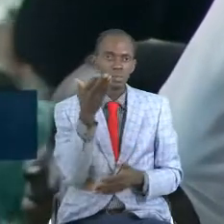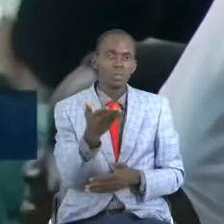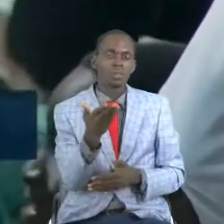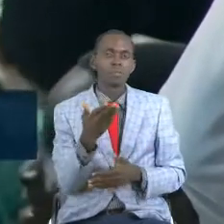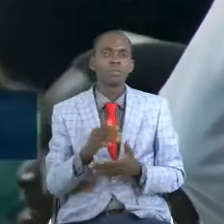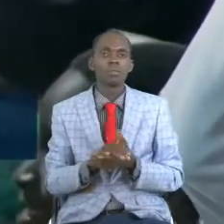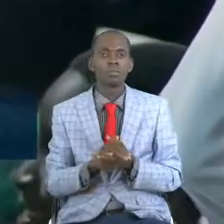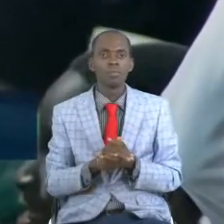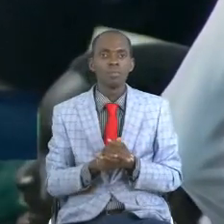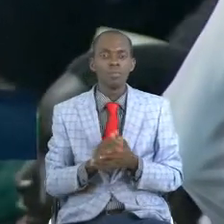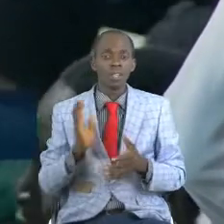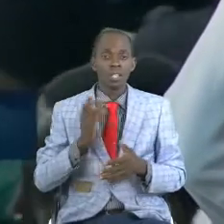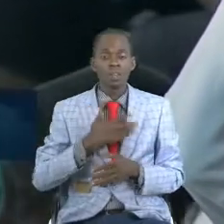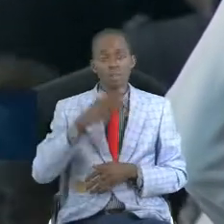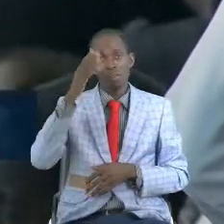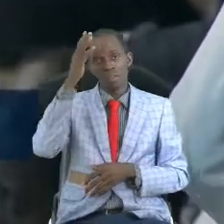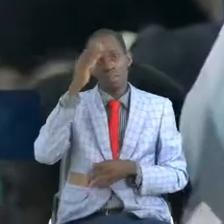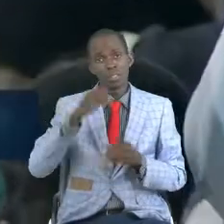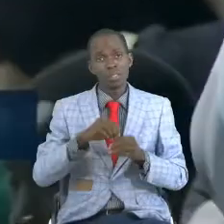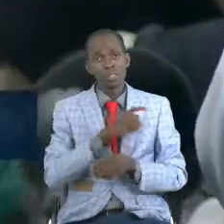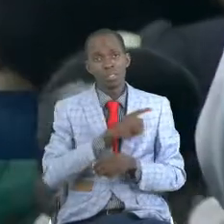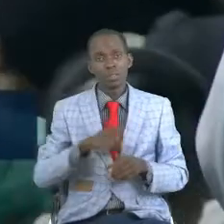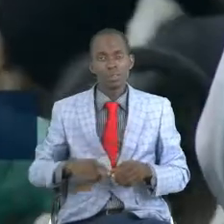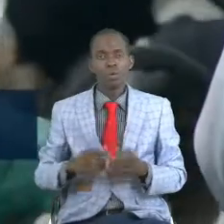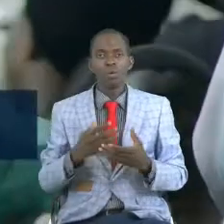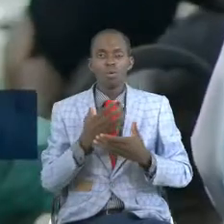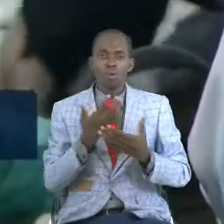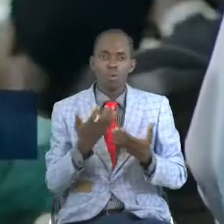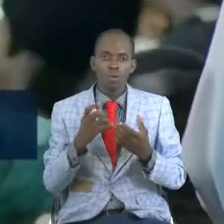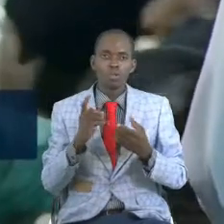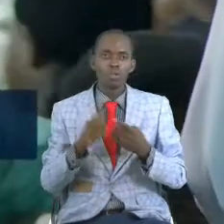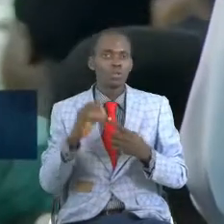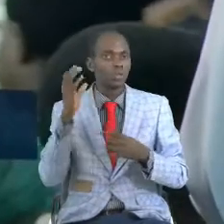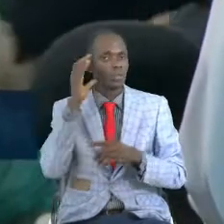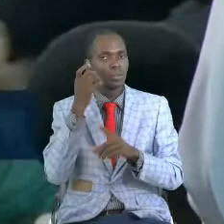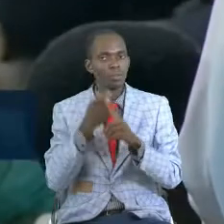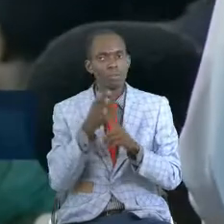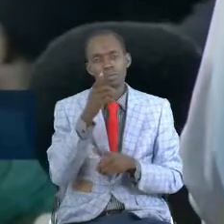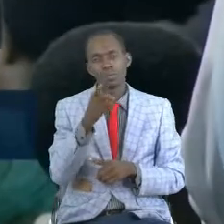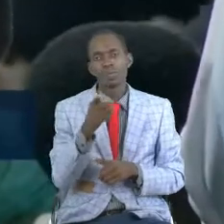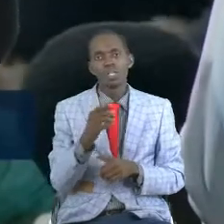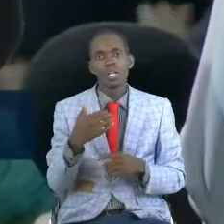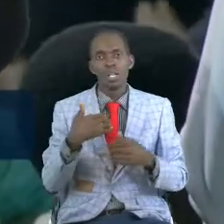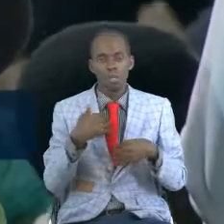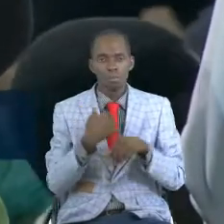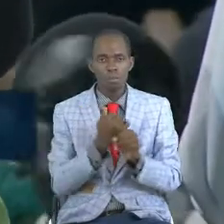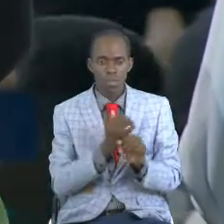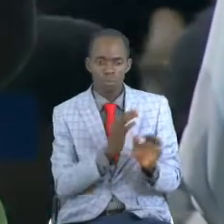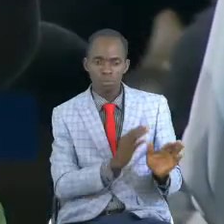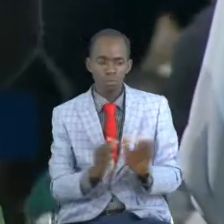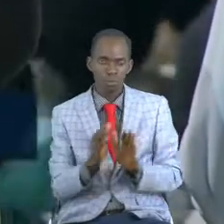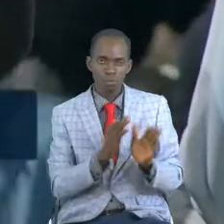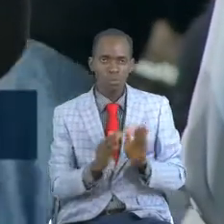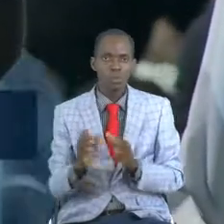He has made arrangement for follow-up so that you'll be able to continue in Christ.